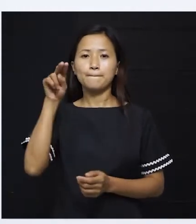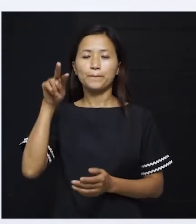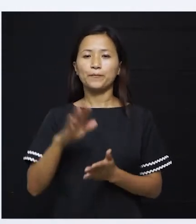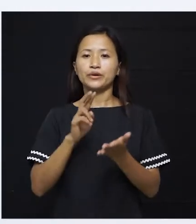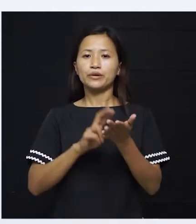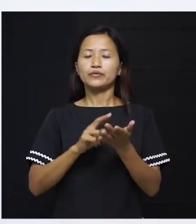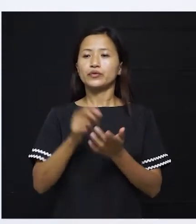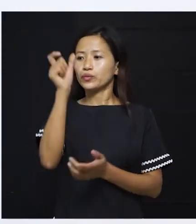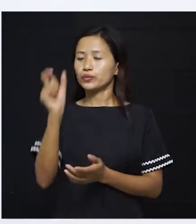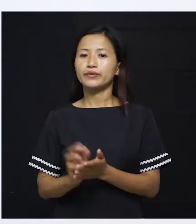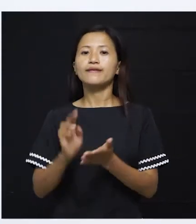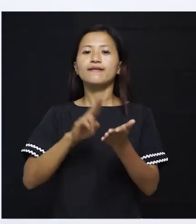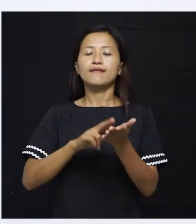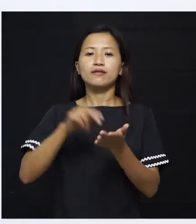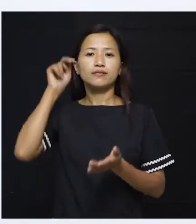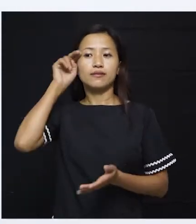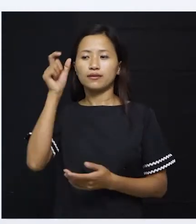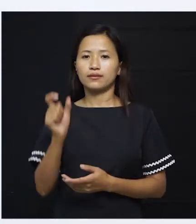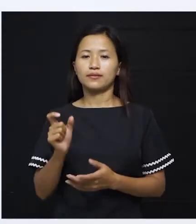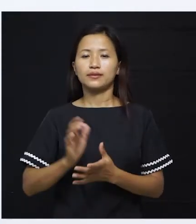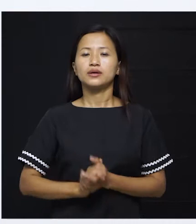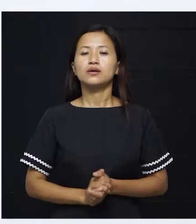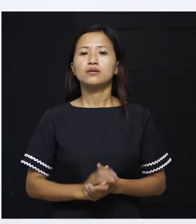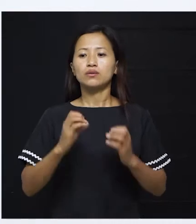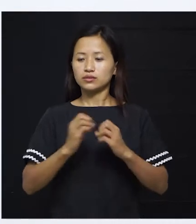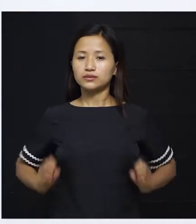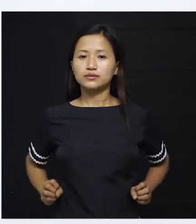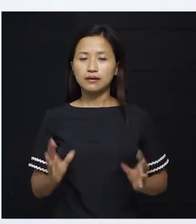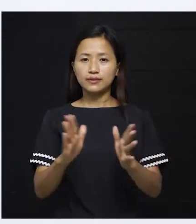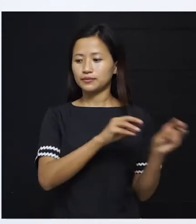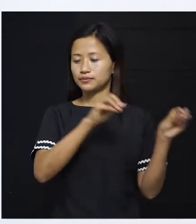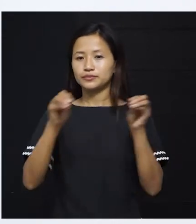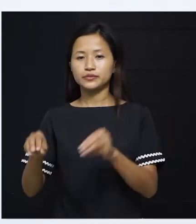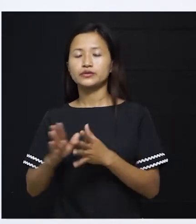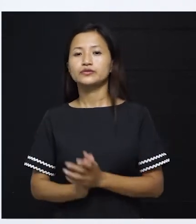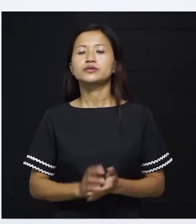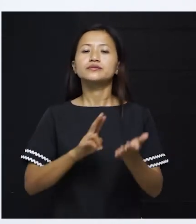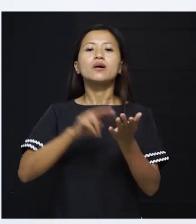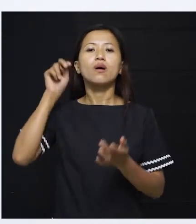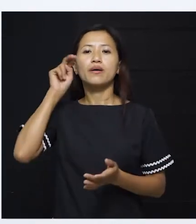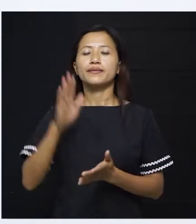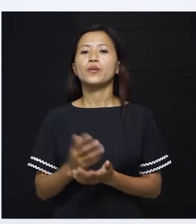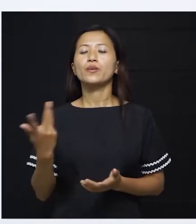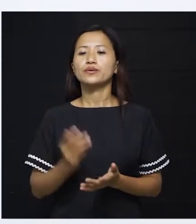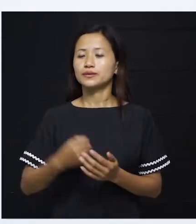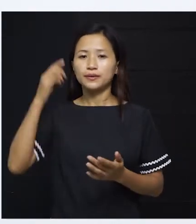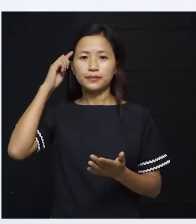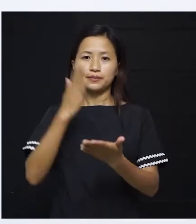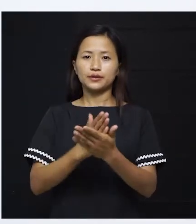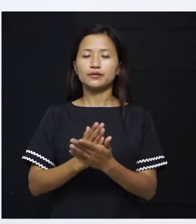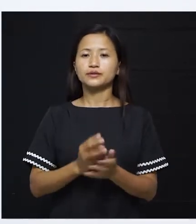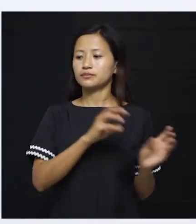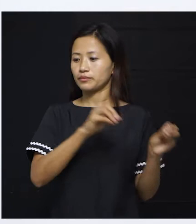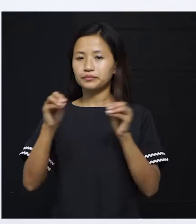word Naga, how it came into being, the origin and the migration of the Nagas, from where the Nagas were believed to